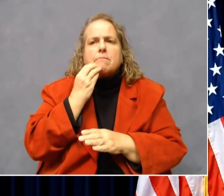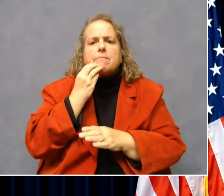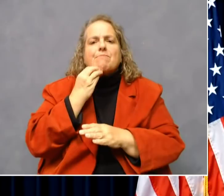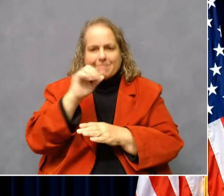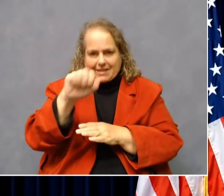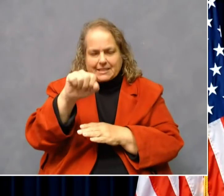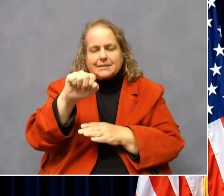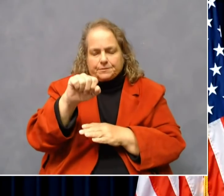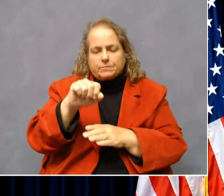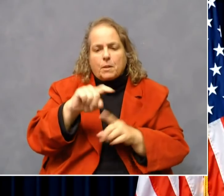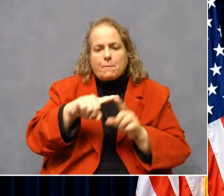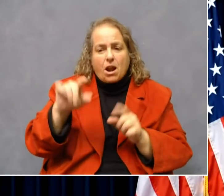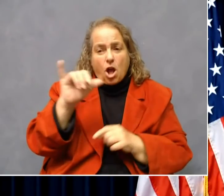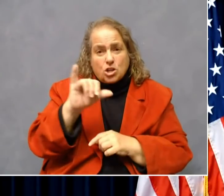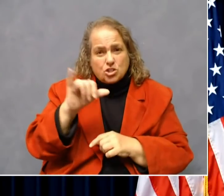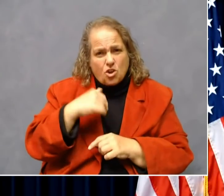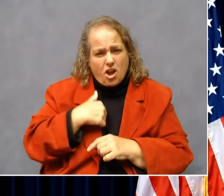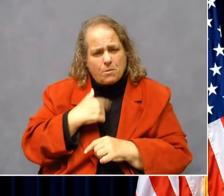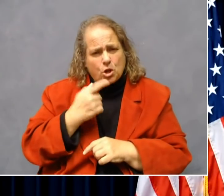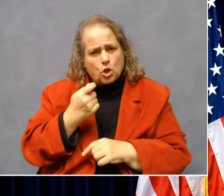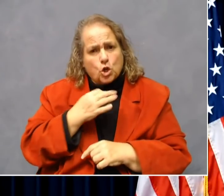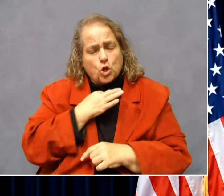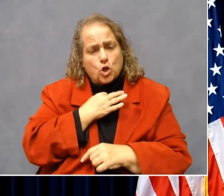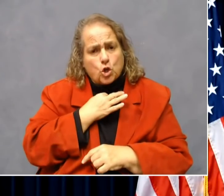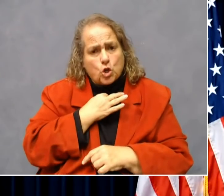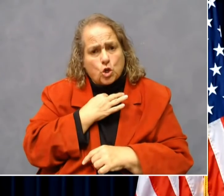is there any to do a campaign?